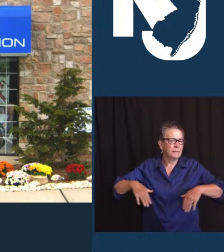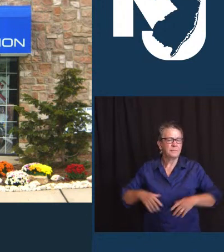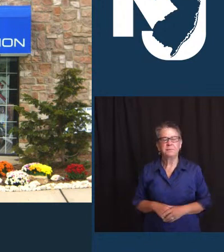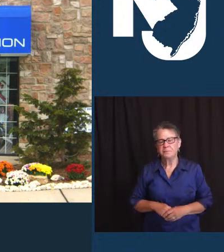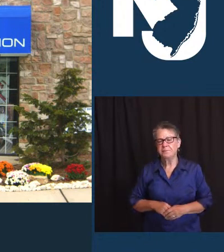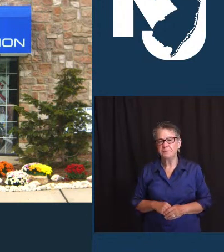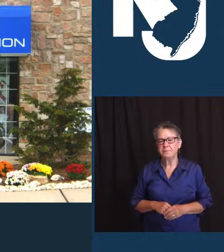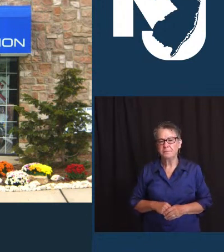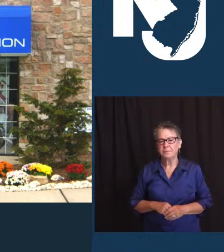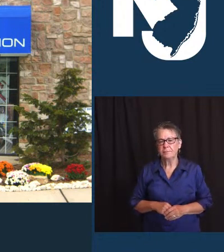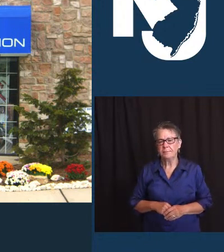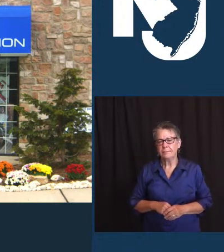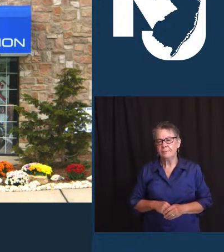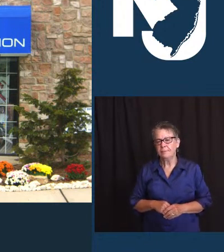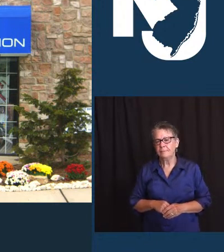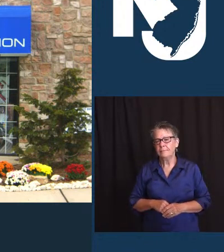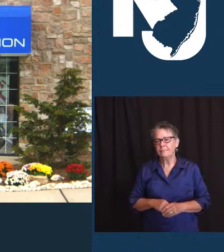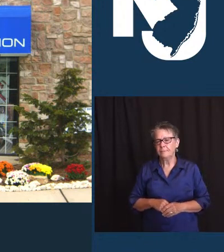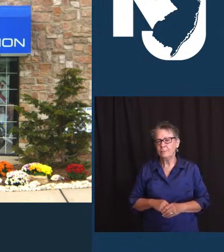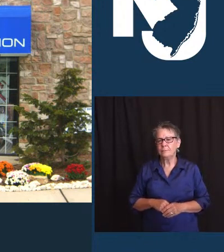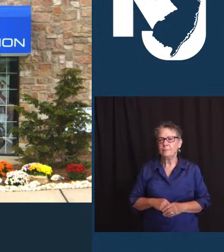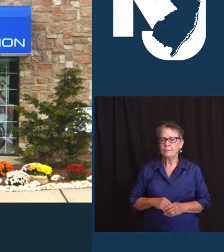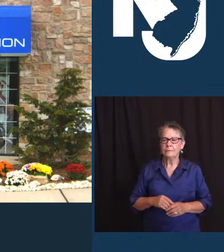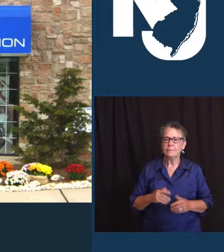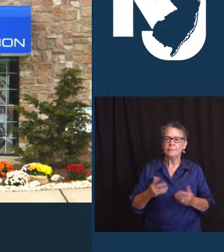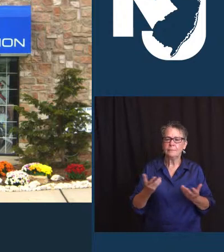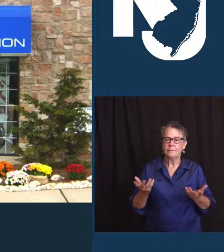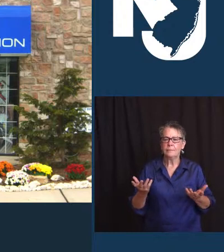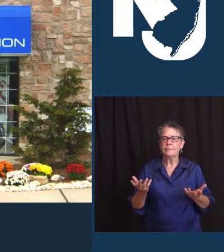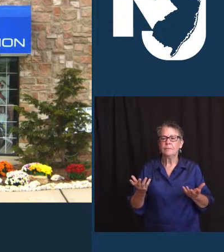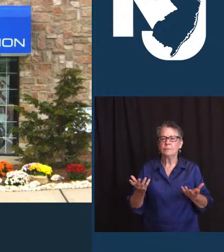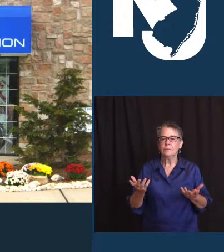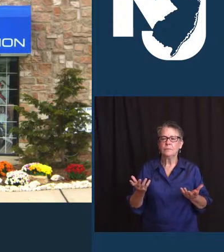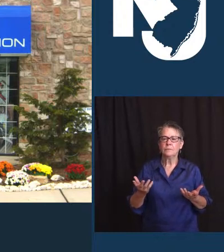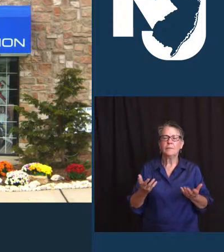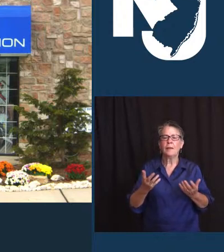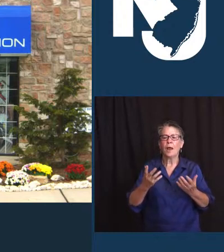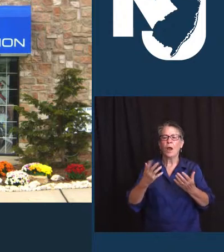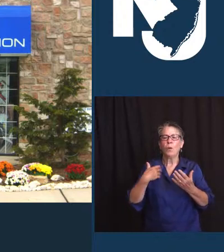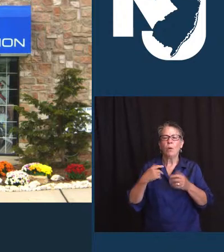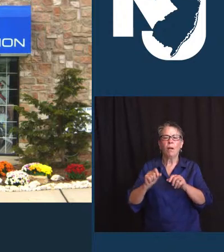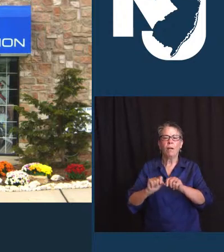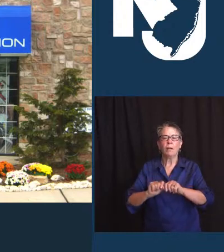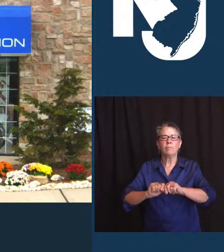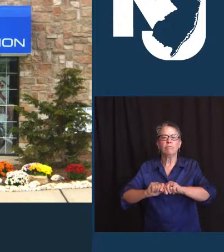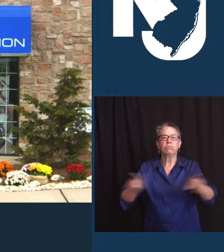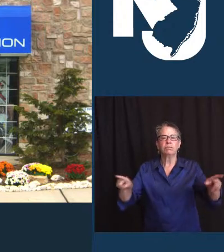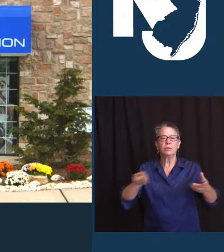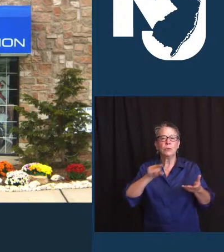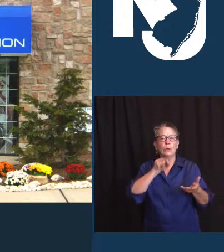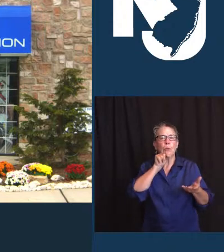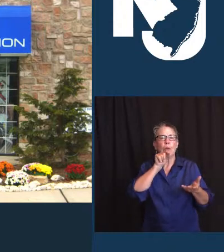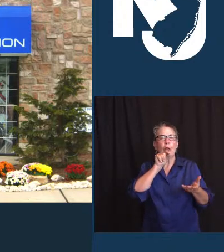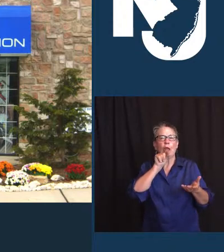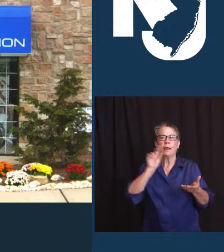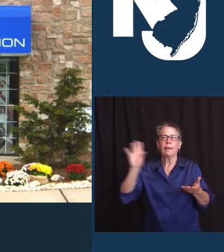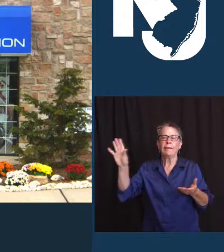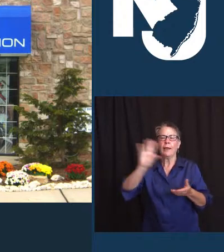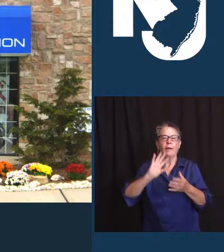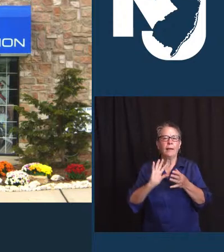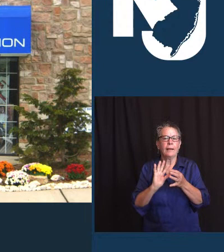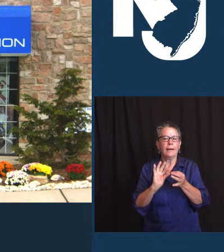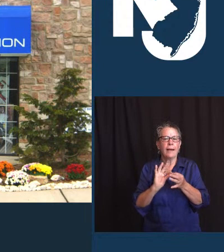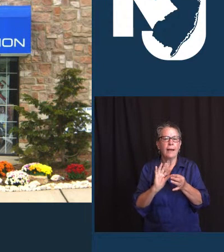chance, we're going to retweet some of the stuff they said. They were extraordinarily laudatory toward